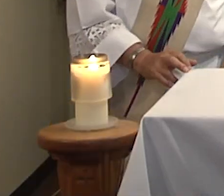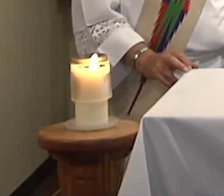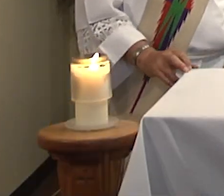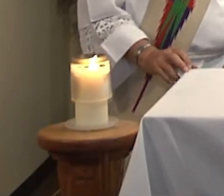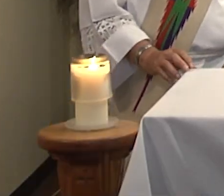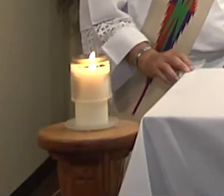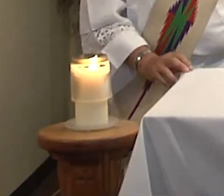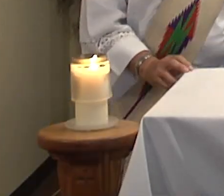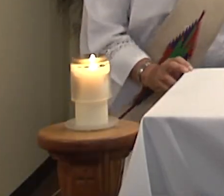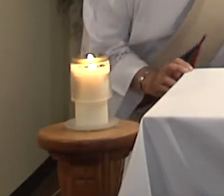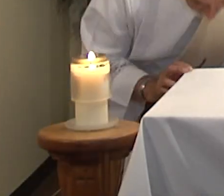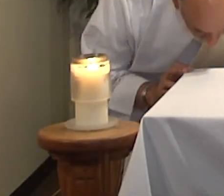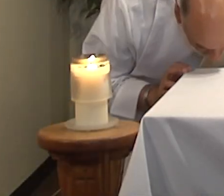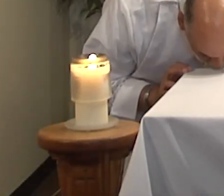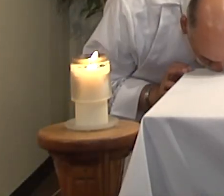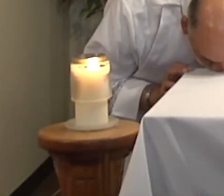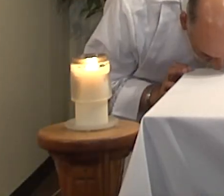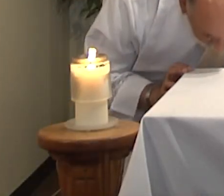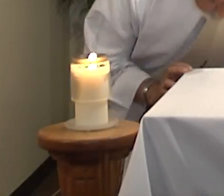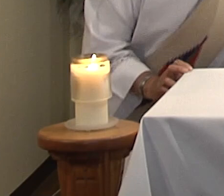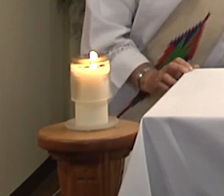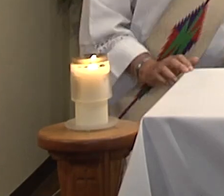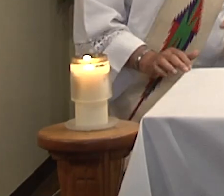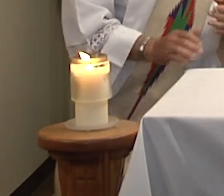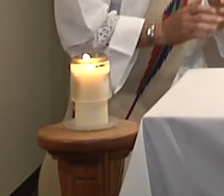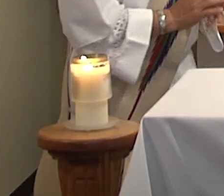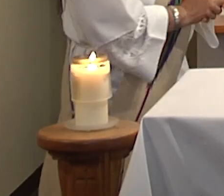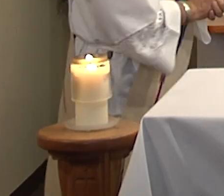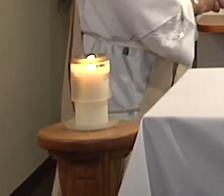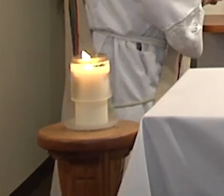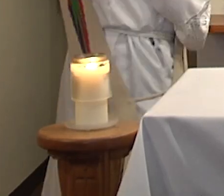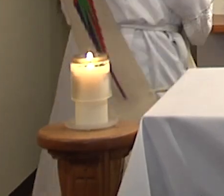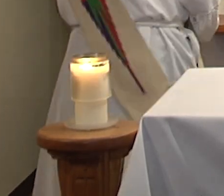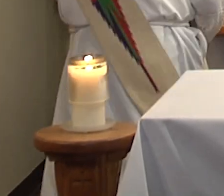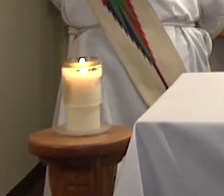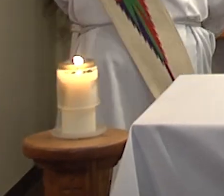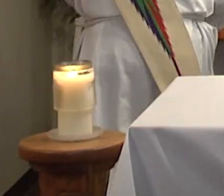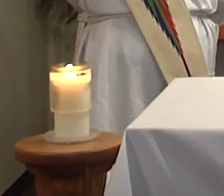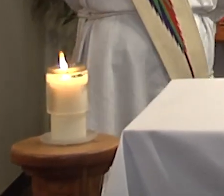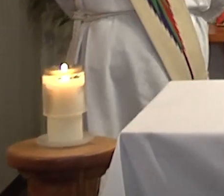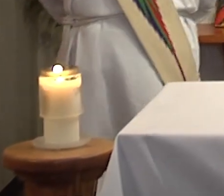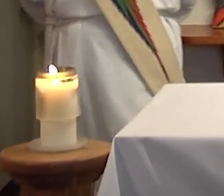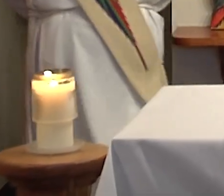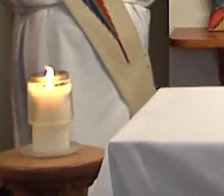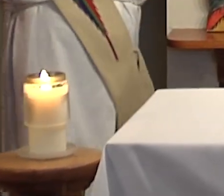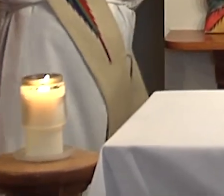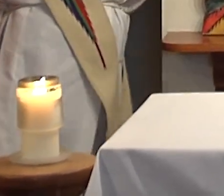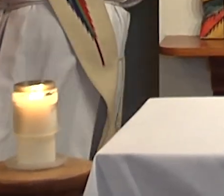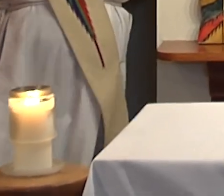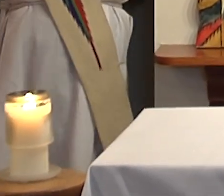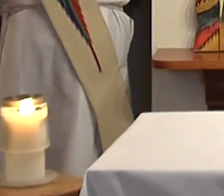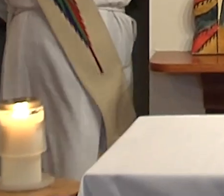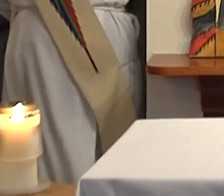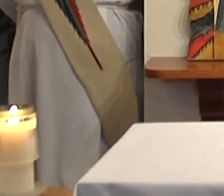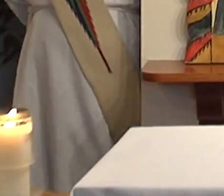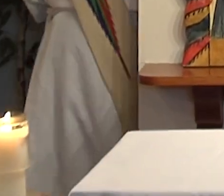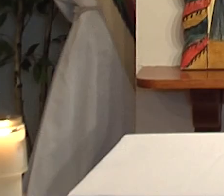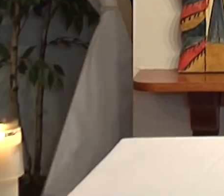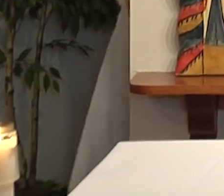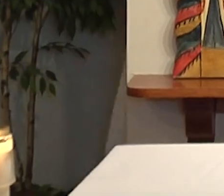Bless the Lord, O my soul, O my soul, worship